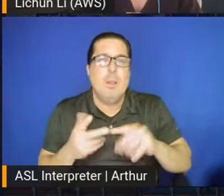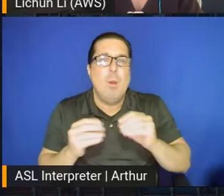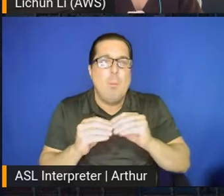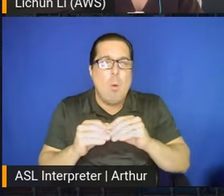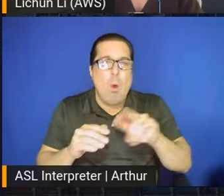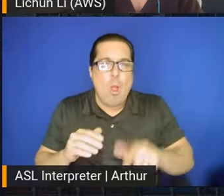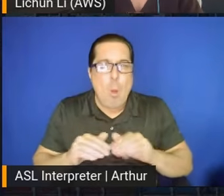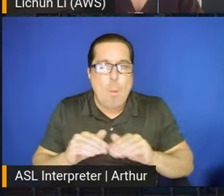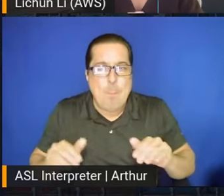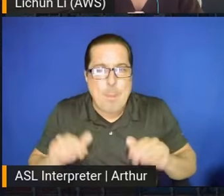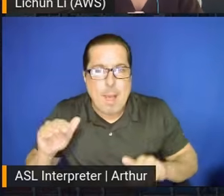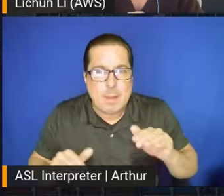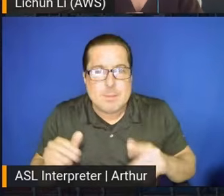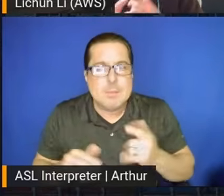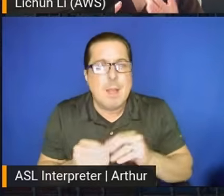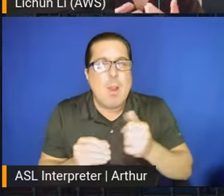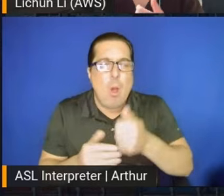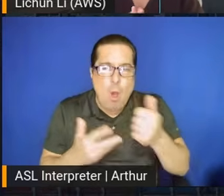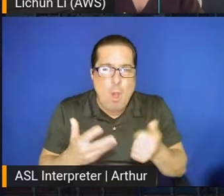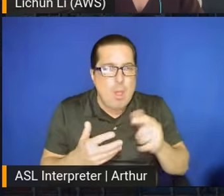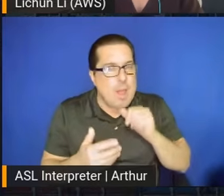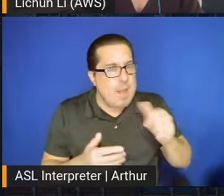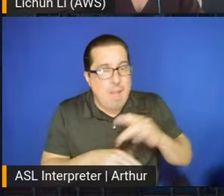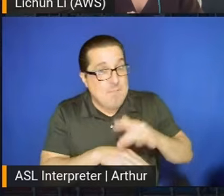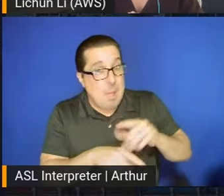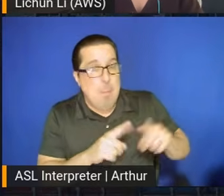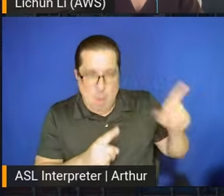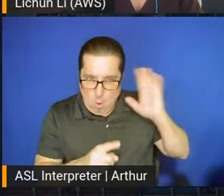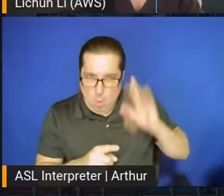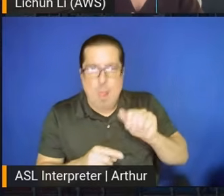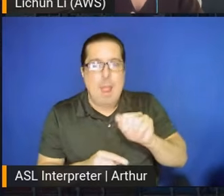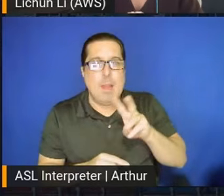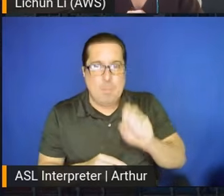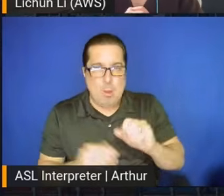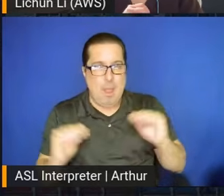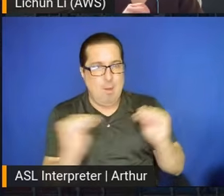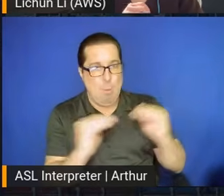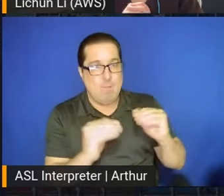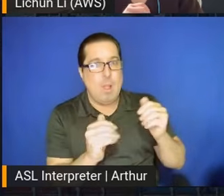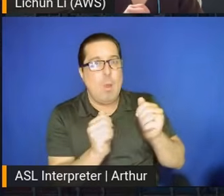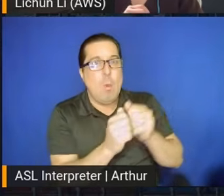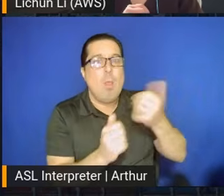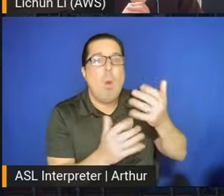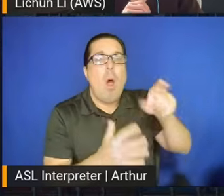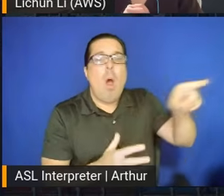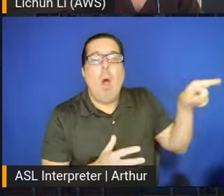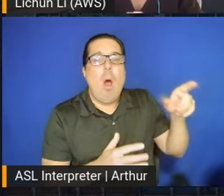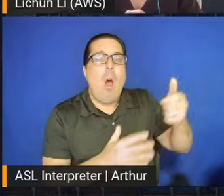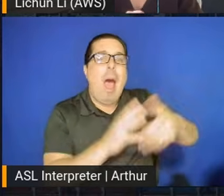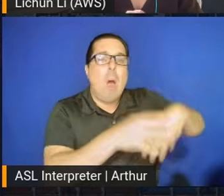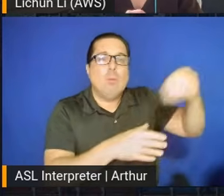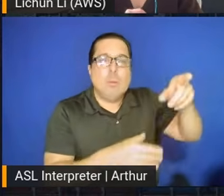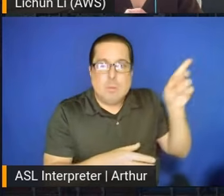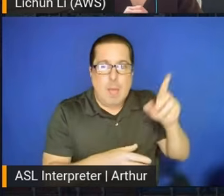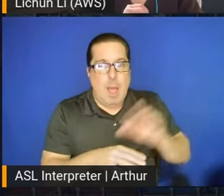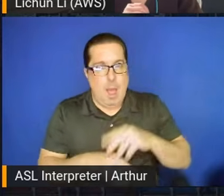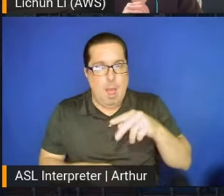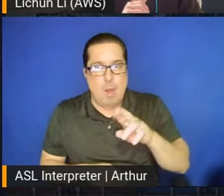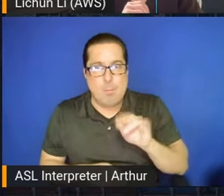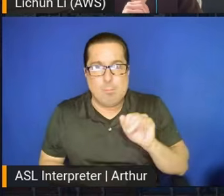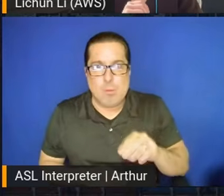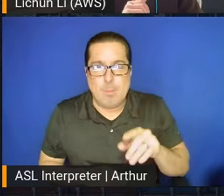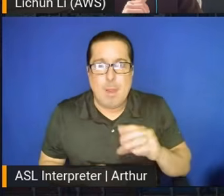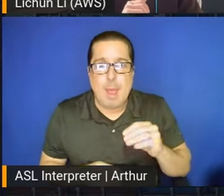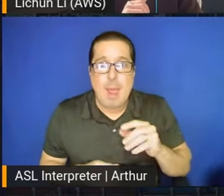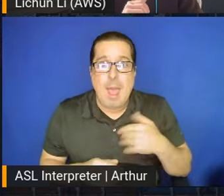are not available in terms of AWS services equivalent on-prem. And so we're launching 3 packages